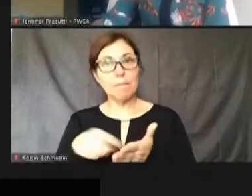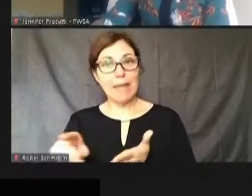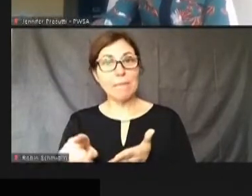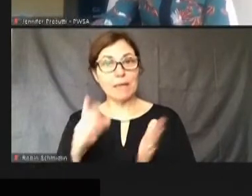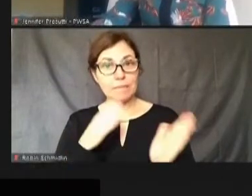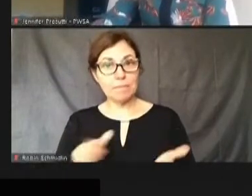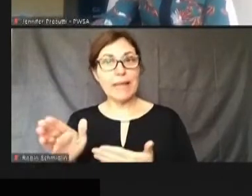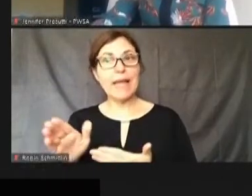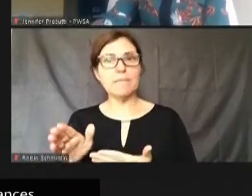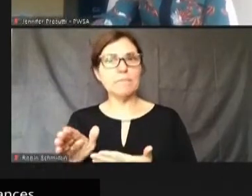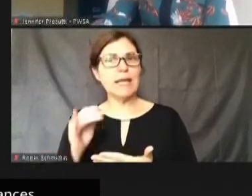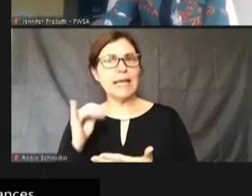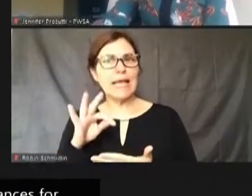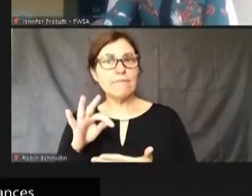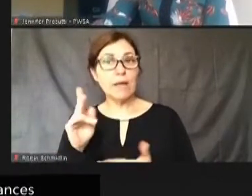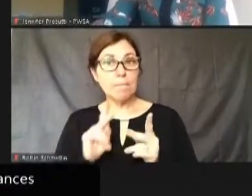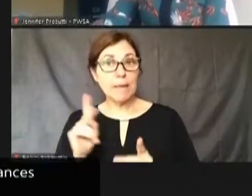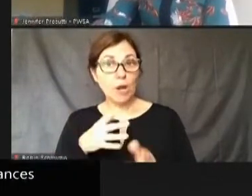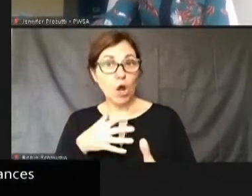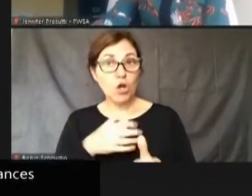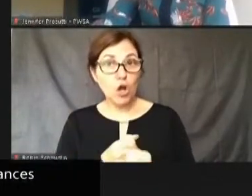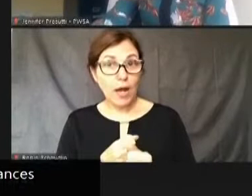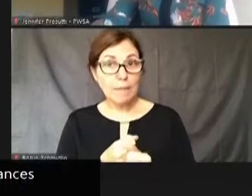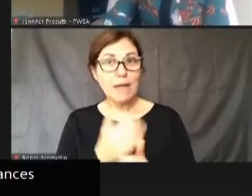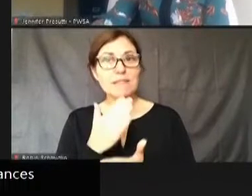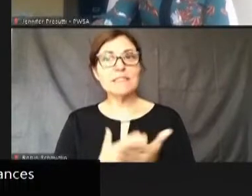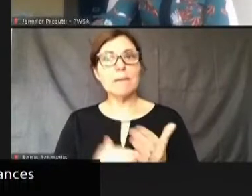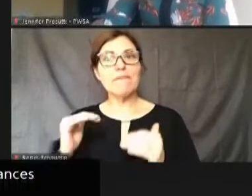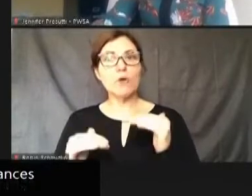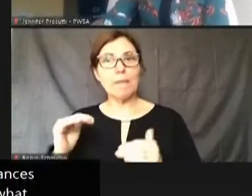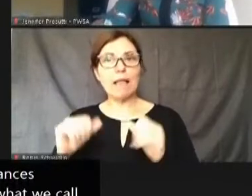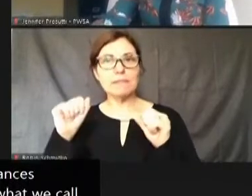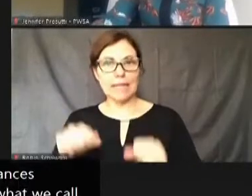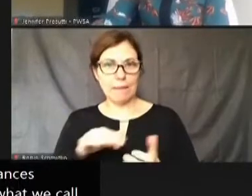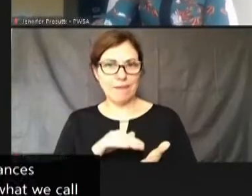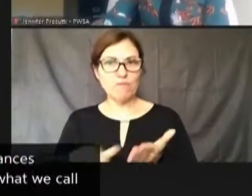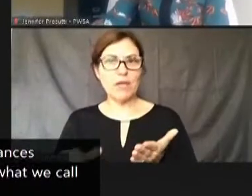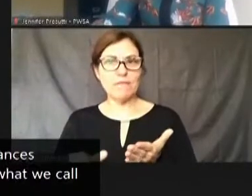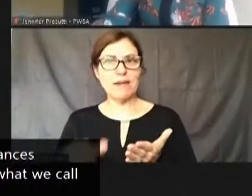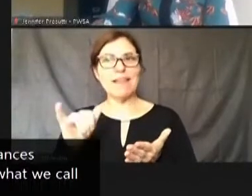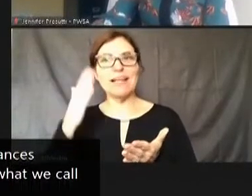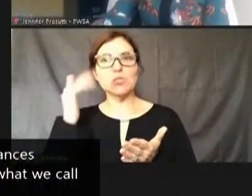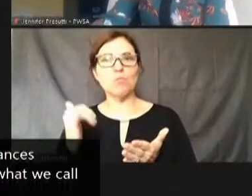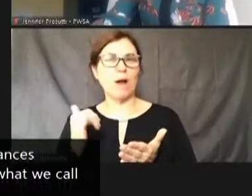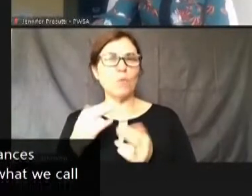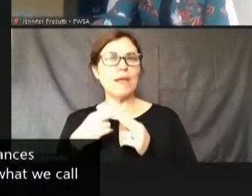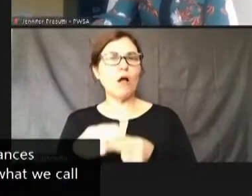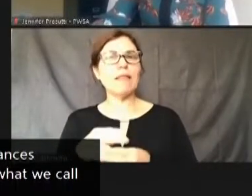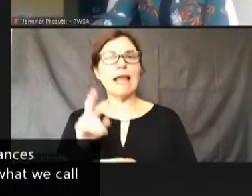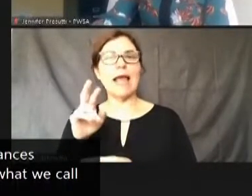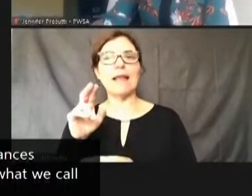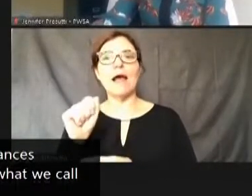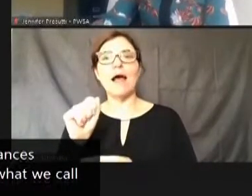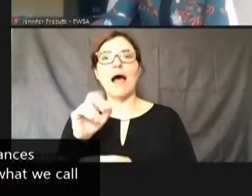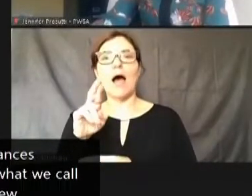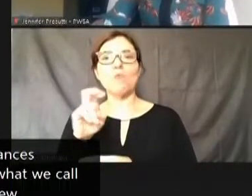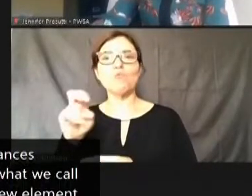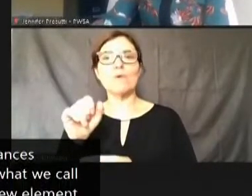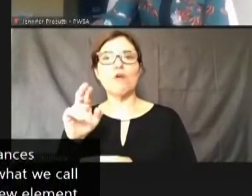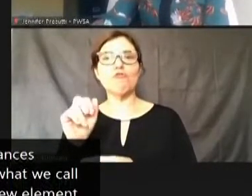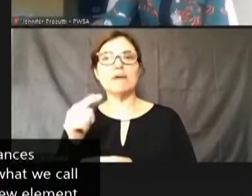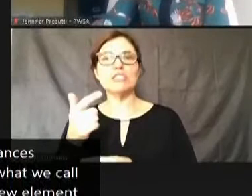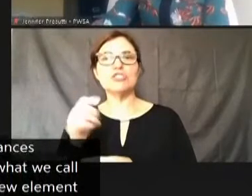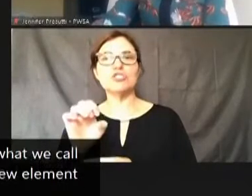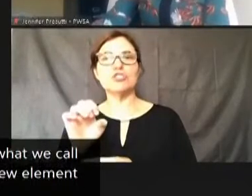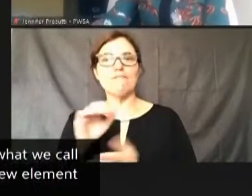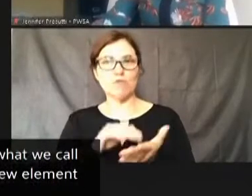have some of their balances forgiven as they remain current. So that's what we call an arrearage forgiveness program that is a new element that